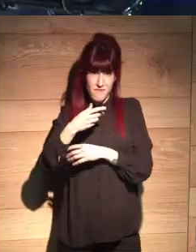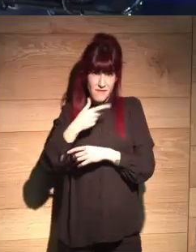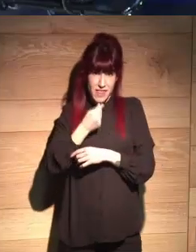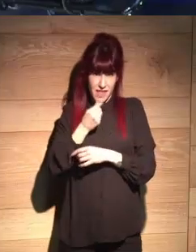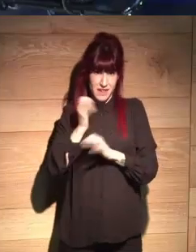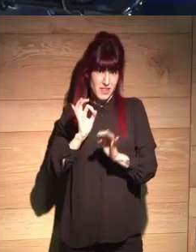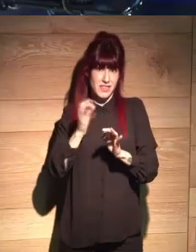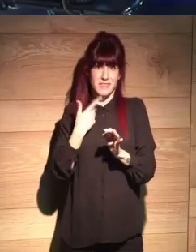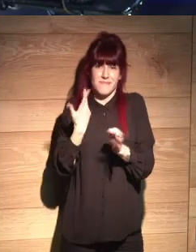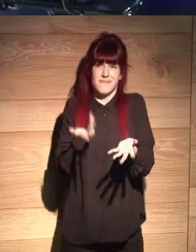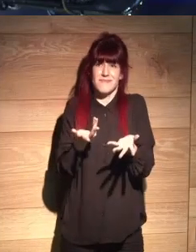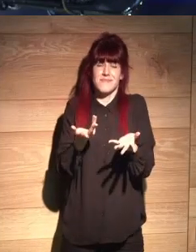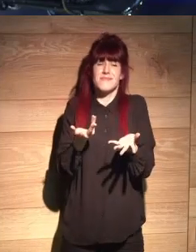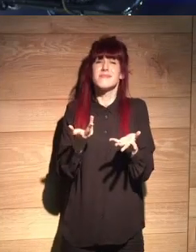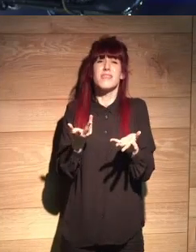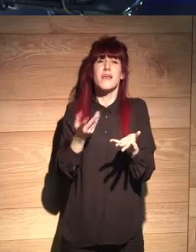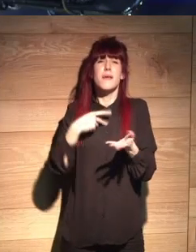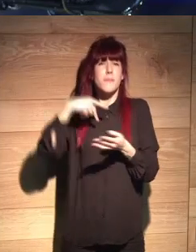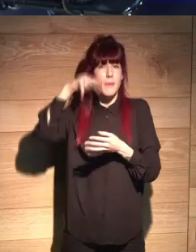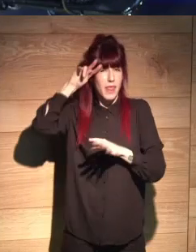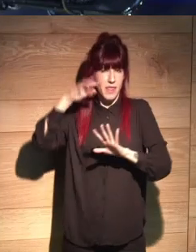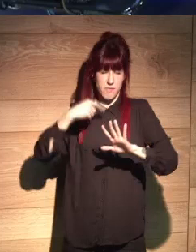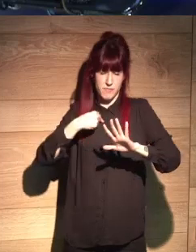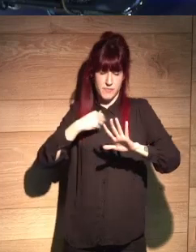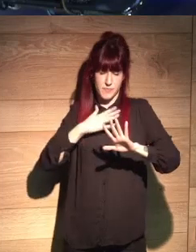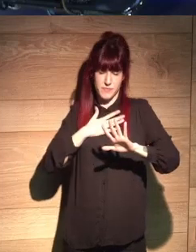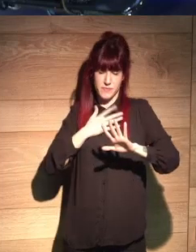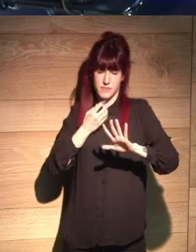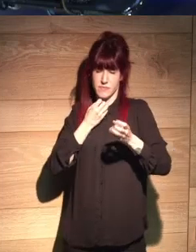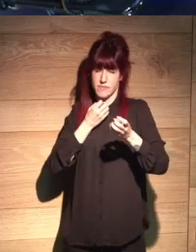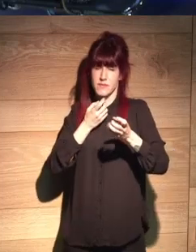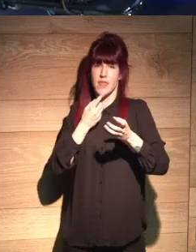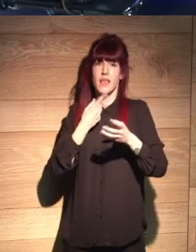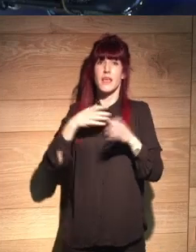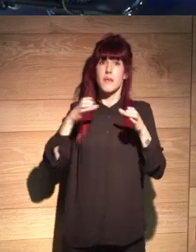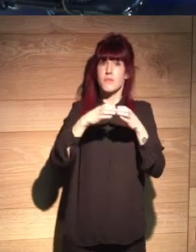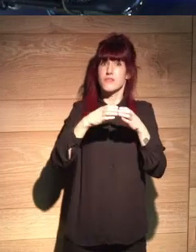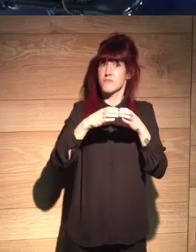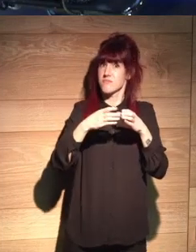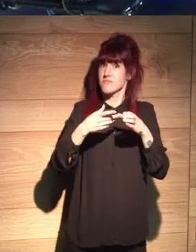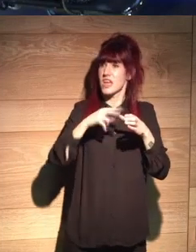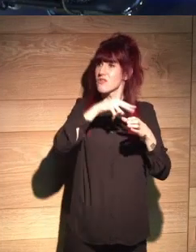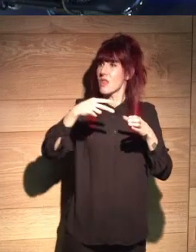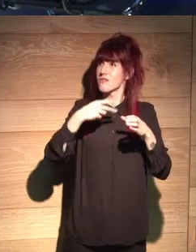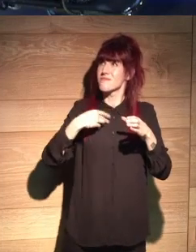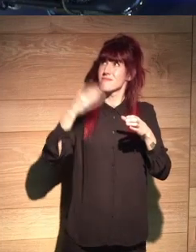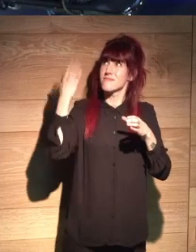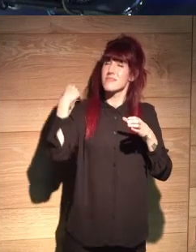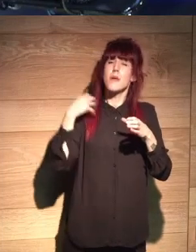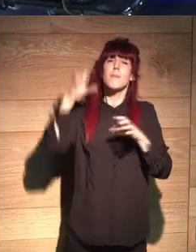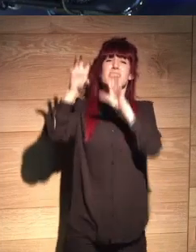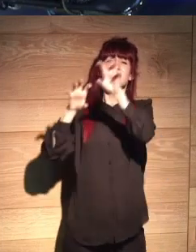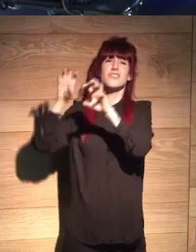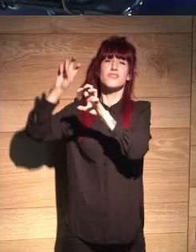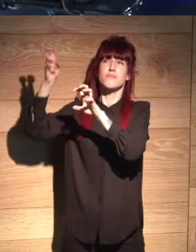the problem? The innovation is more ideal there. Based on the experience, before I talked about international teams, we can see the results. We see